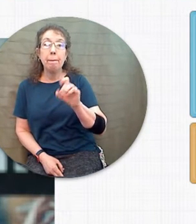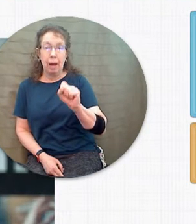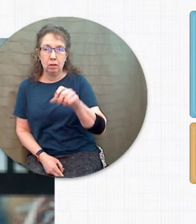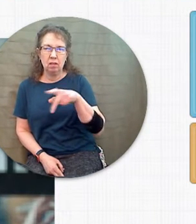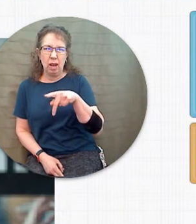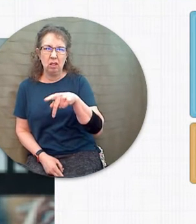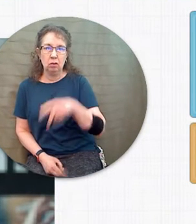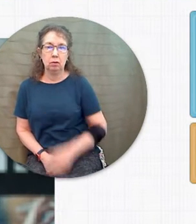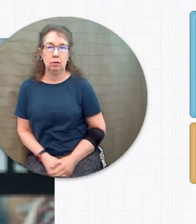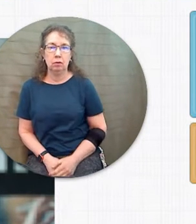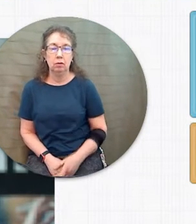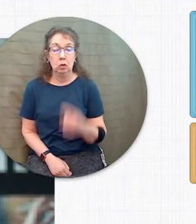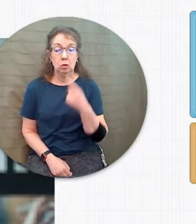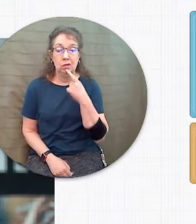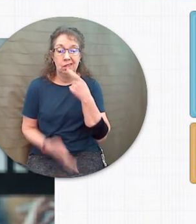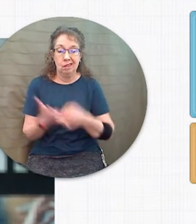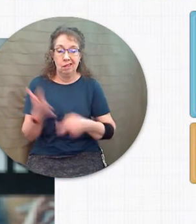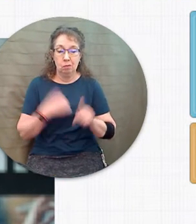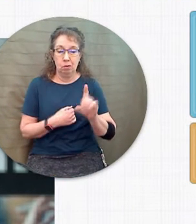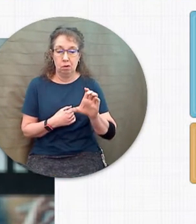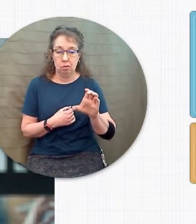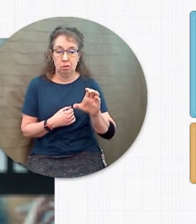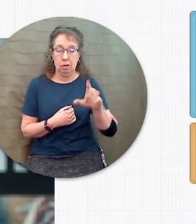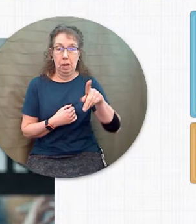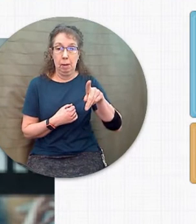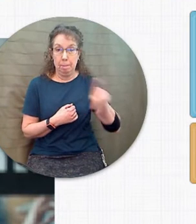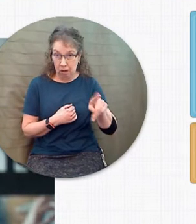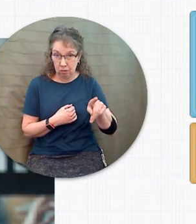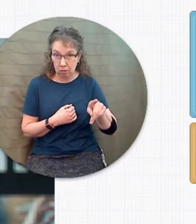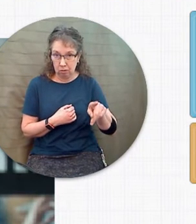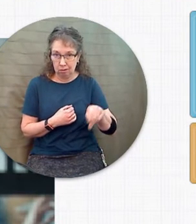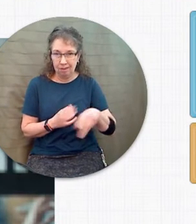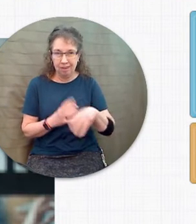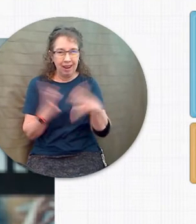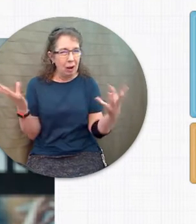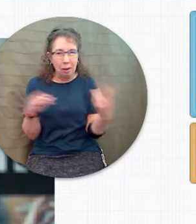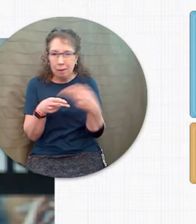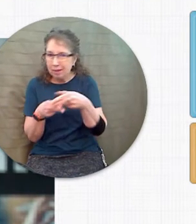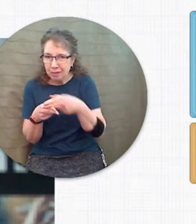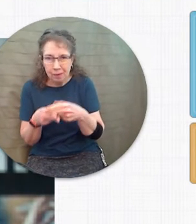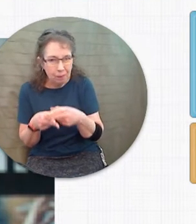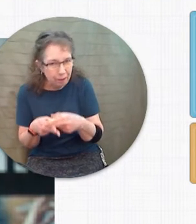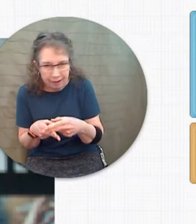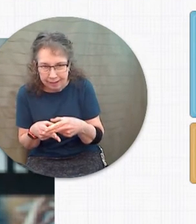say something is £100, it's not how much it weighs, it's how much it costs.